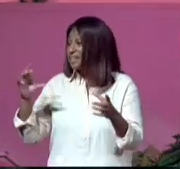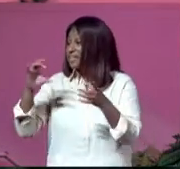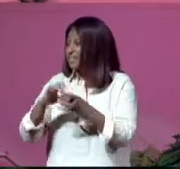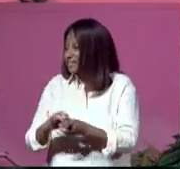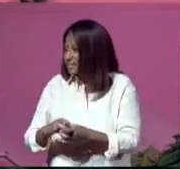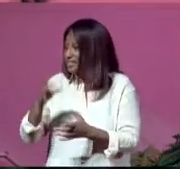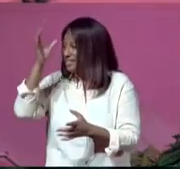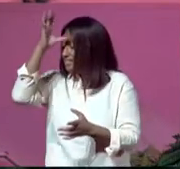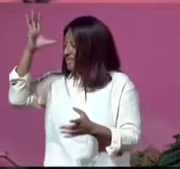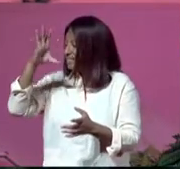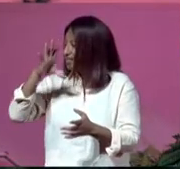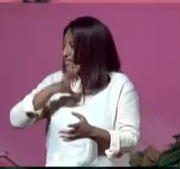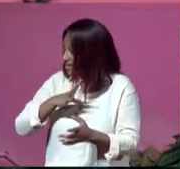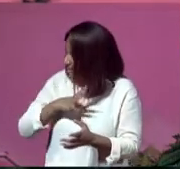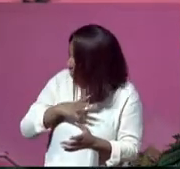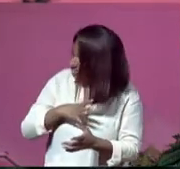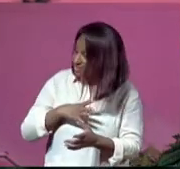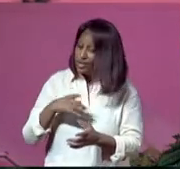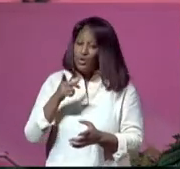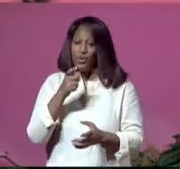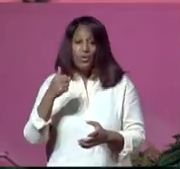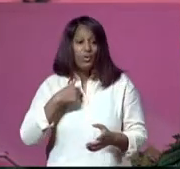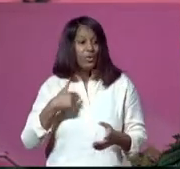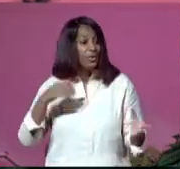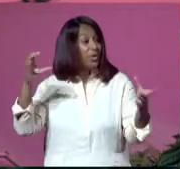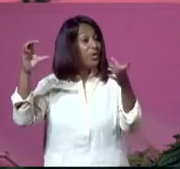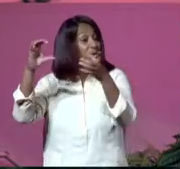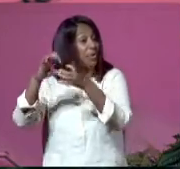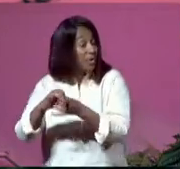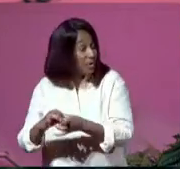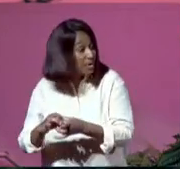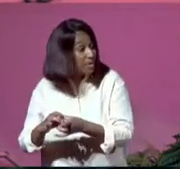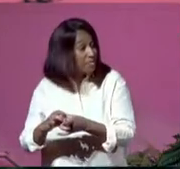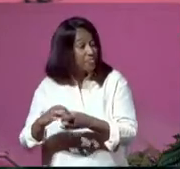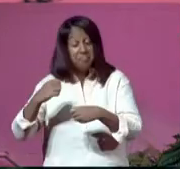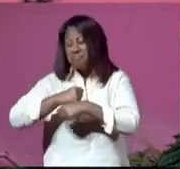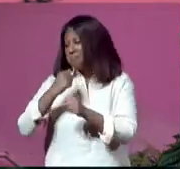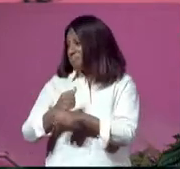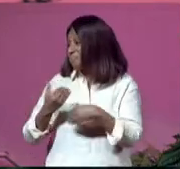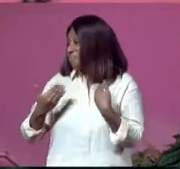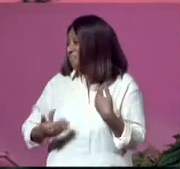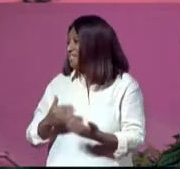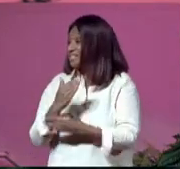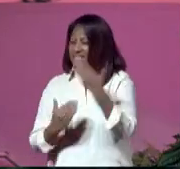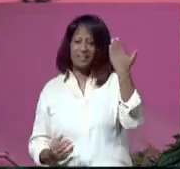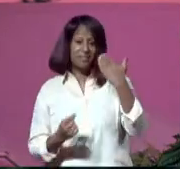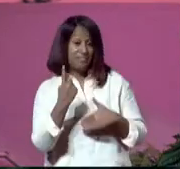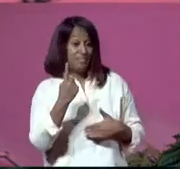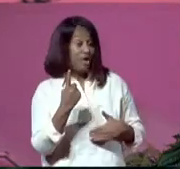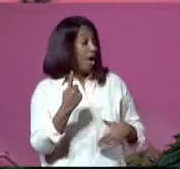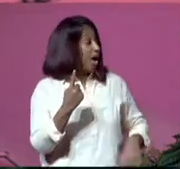Woo! So who I'm connected to makes me somebody.